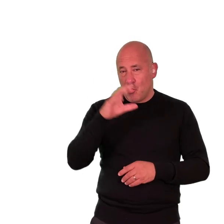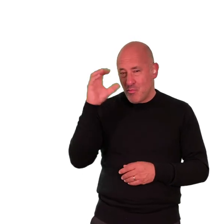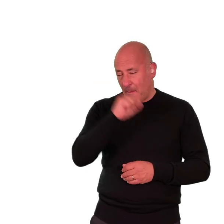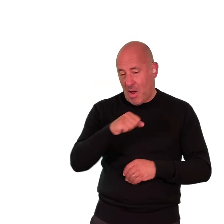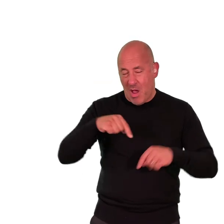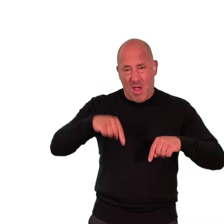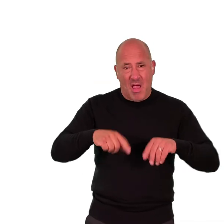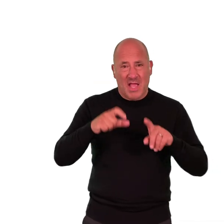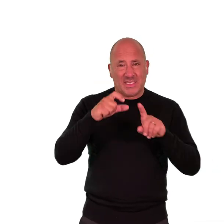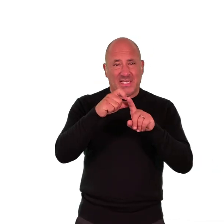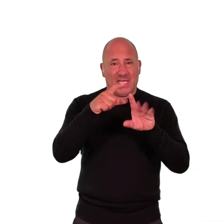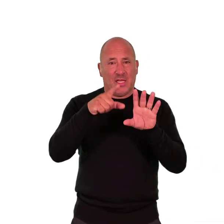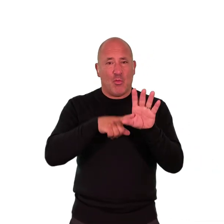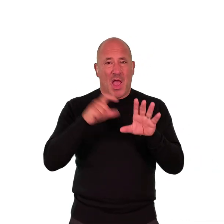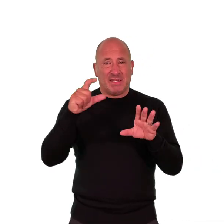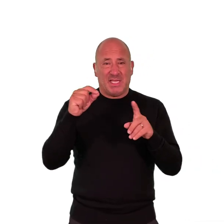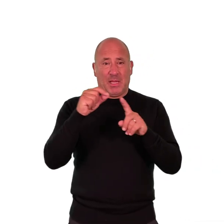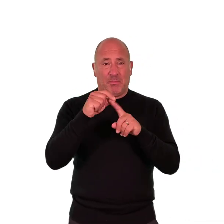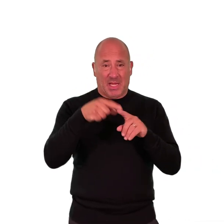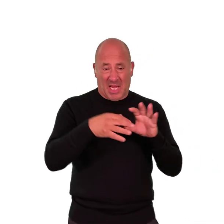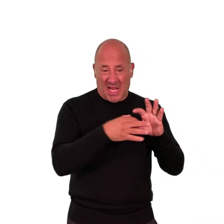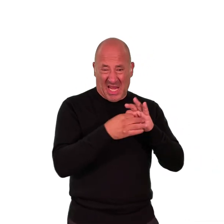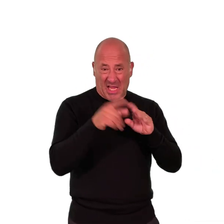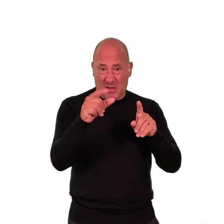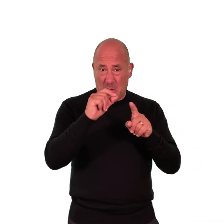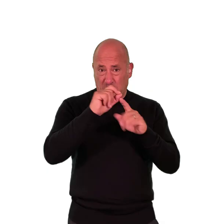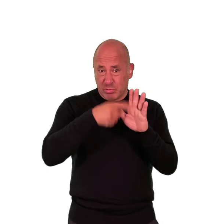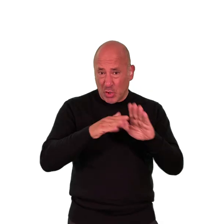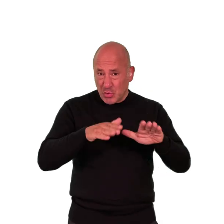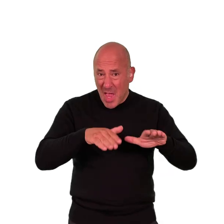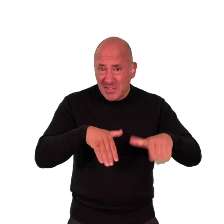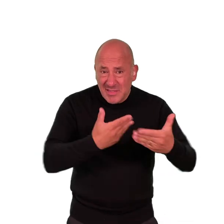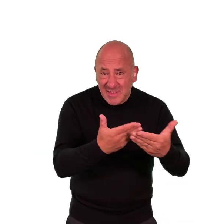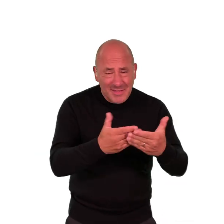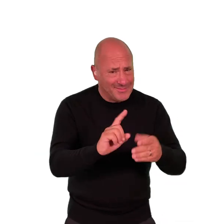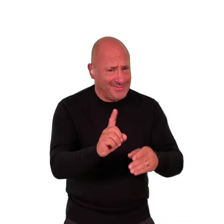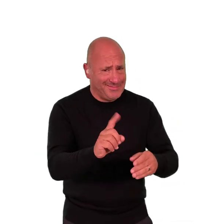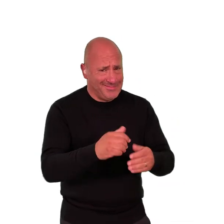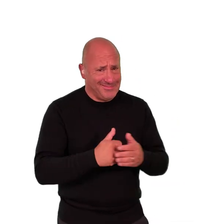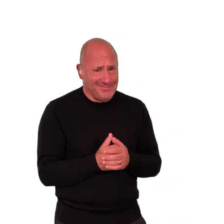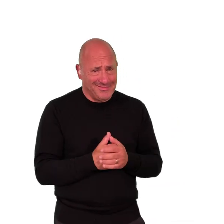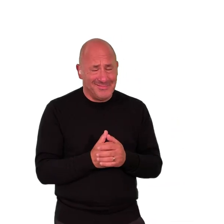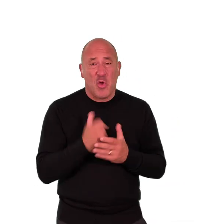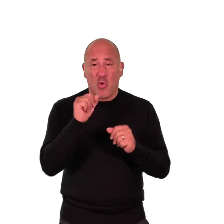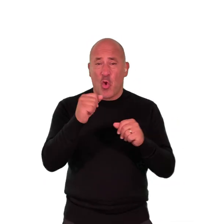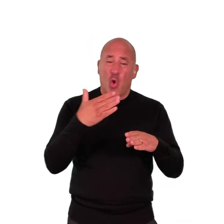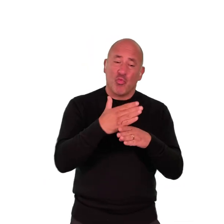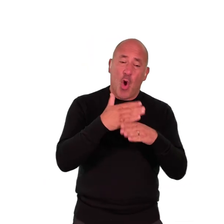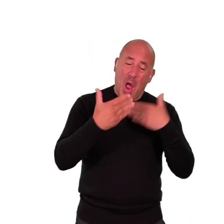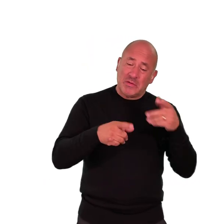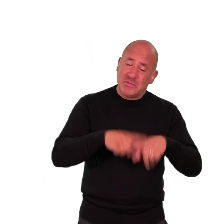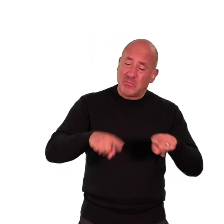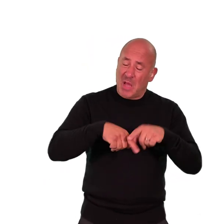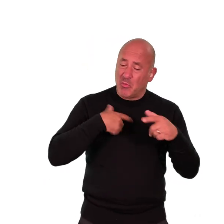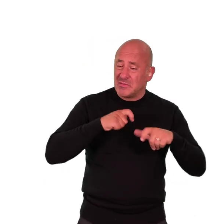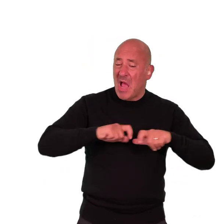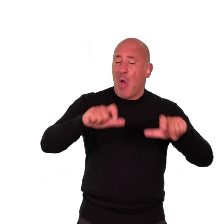remember that DYCP isn't about delivering a project or doing more of the same in your